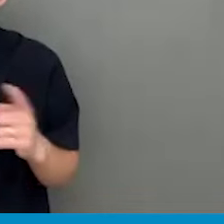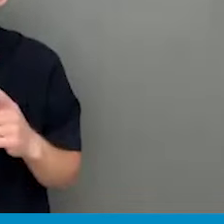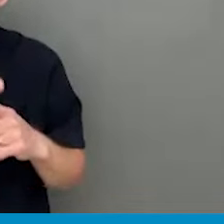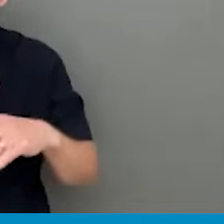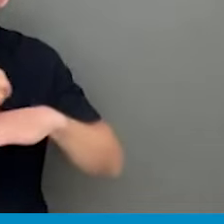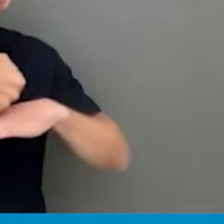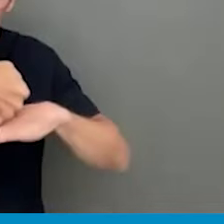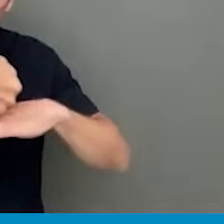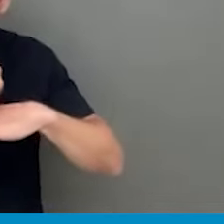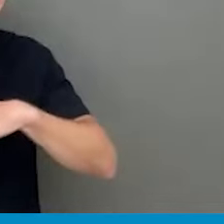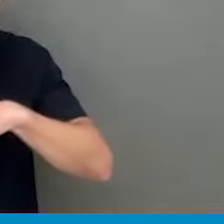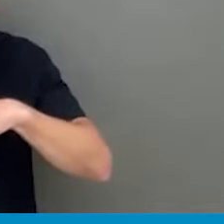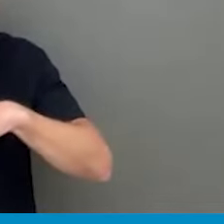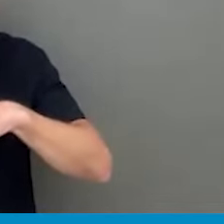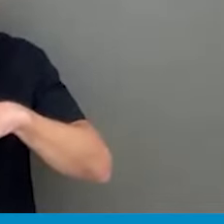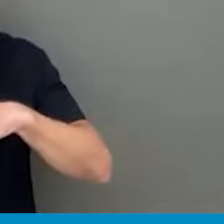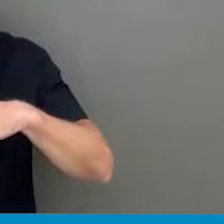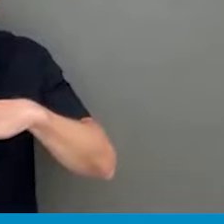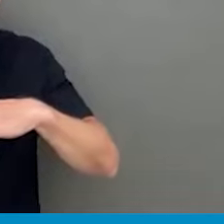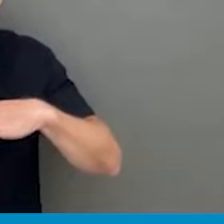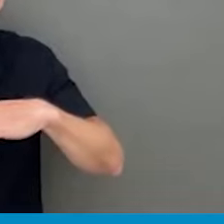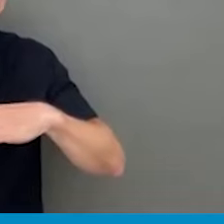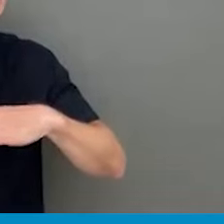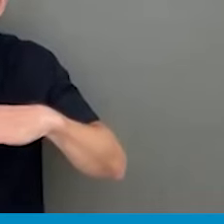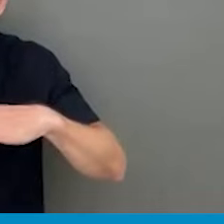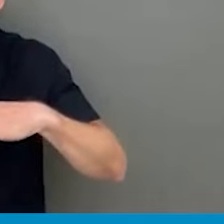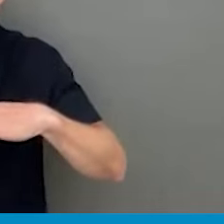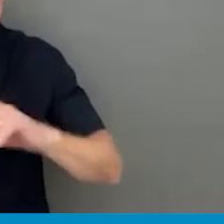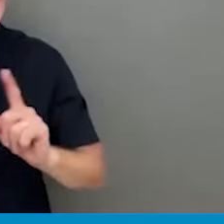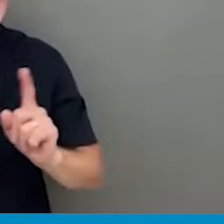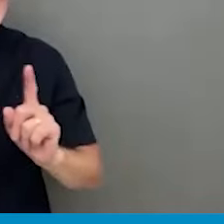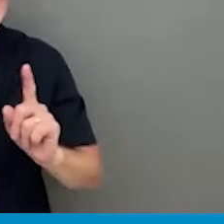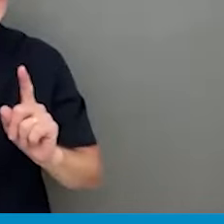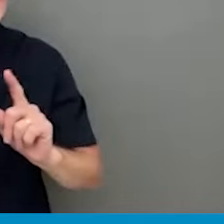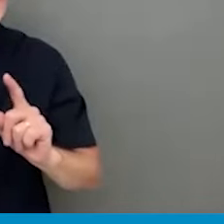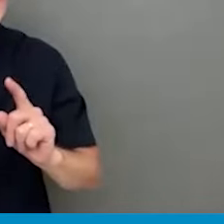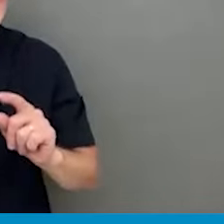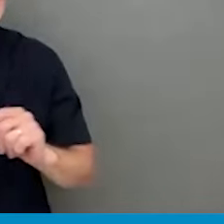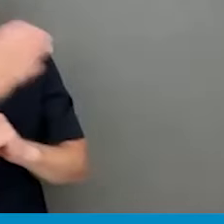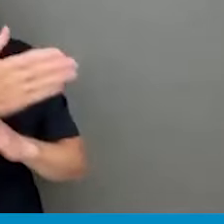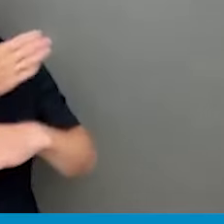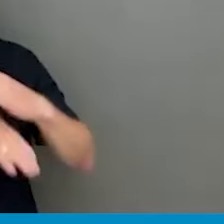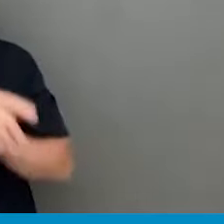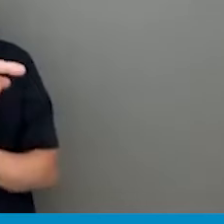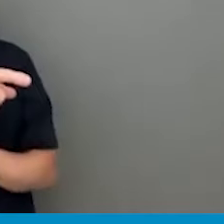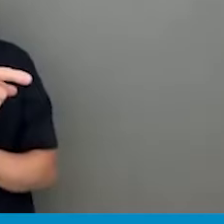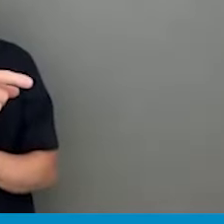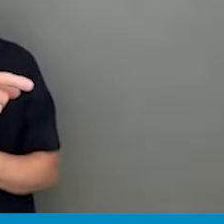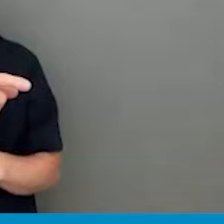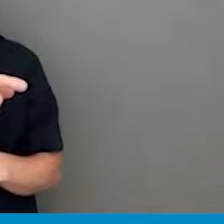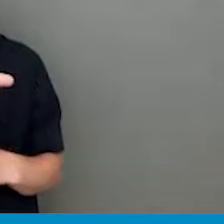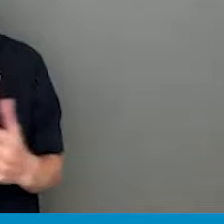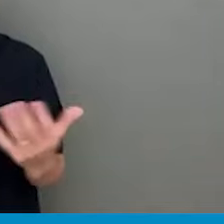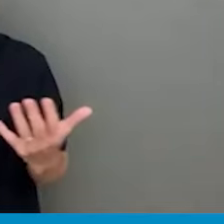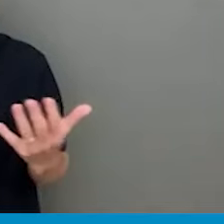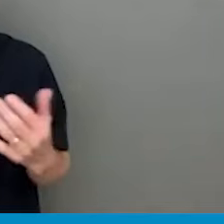way. But what is more concerning is the fact that sometimes, because there is the expenditure